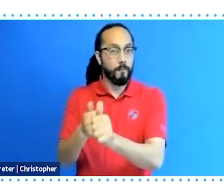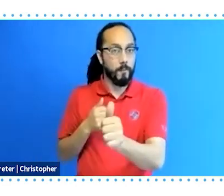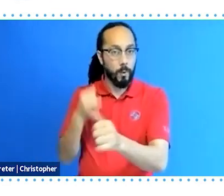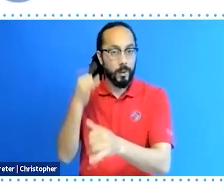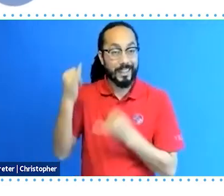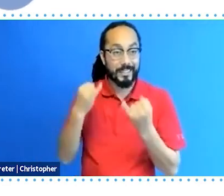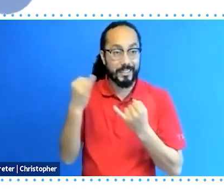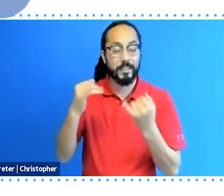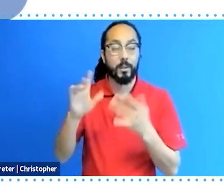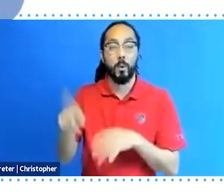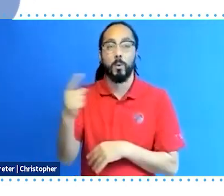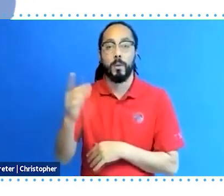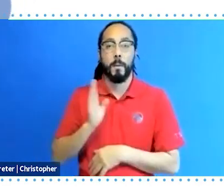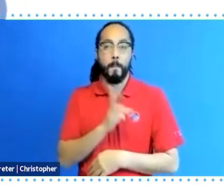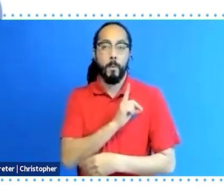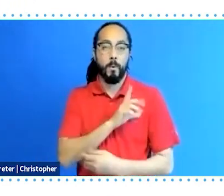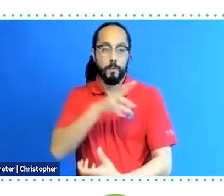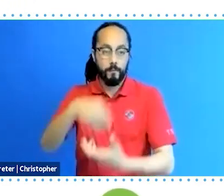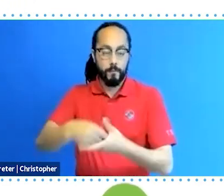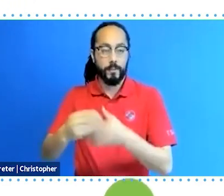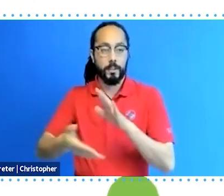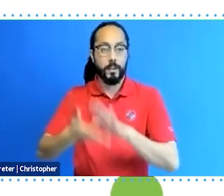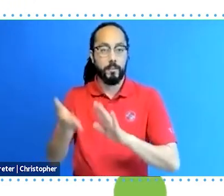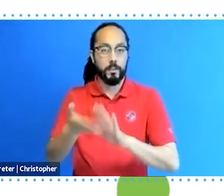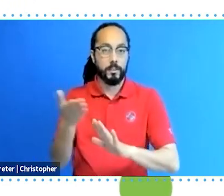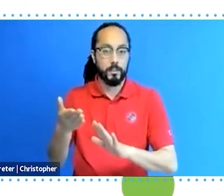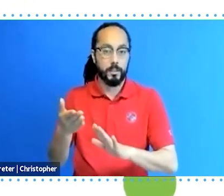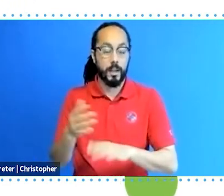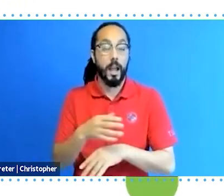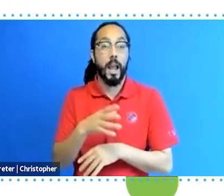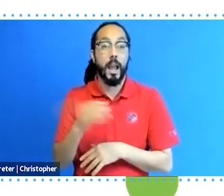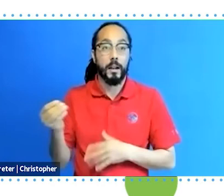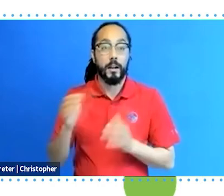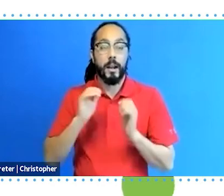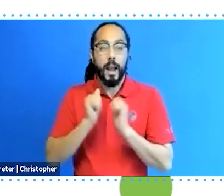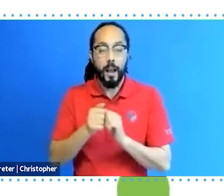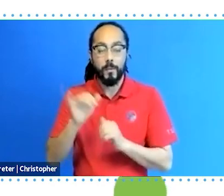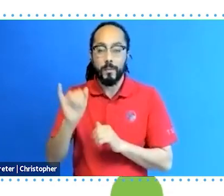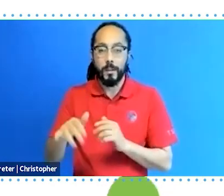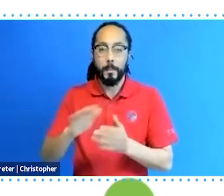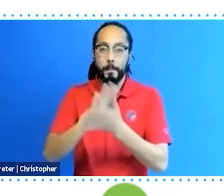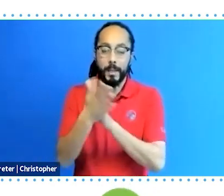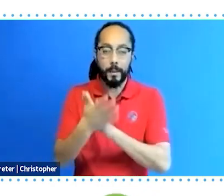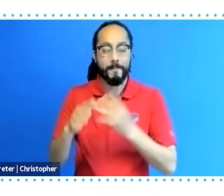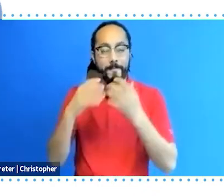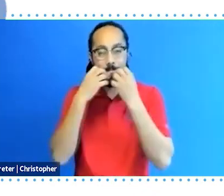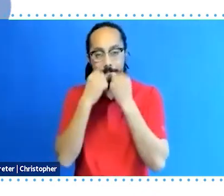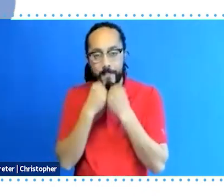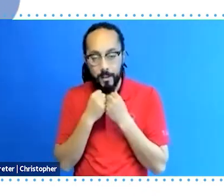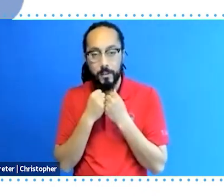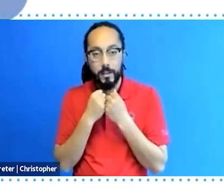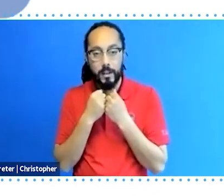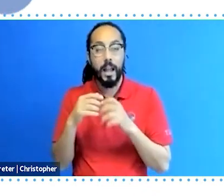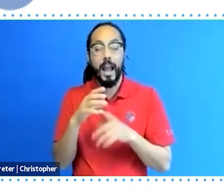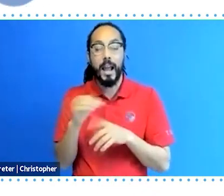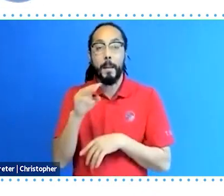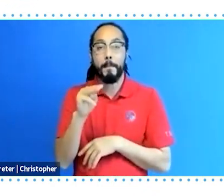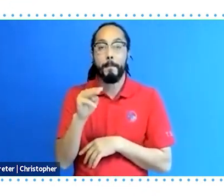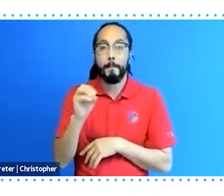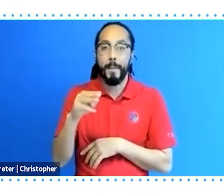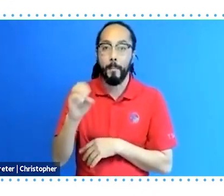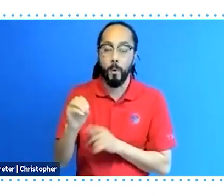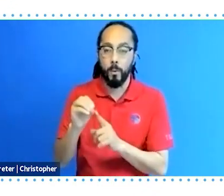is involved in governance, and rather how can that become a value and a modus operandi for everyone in